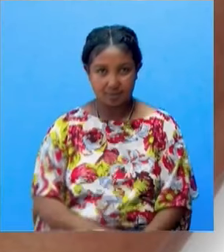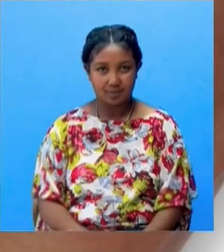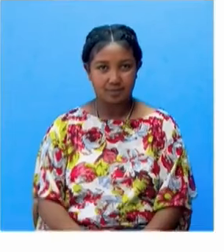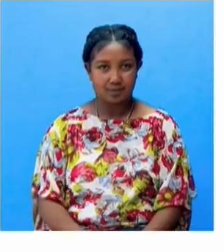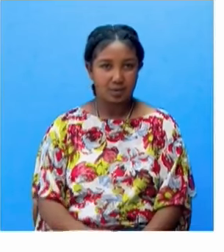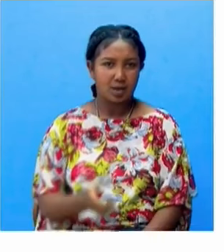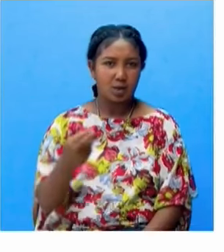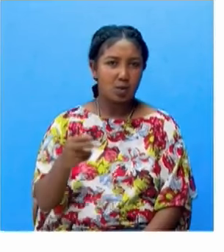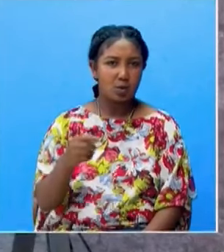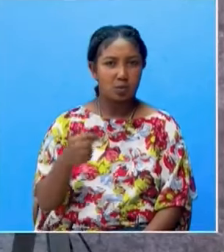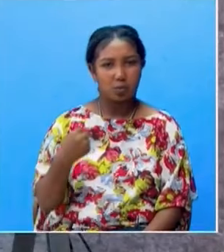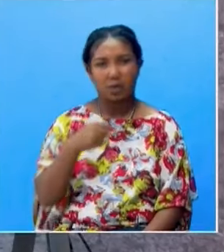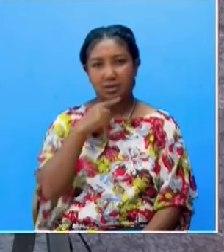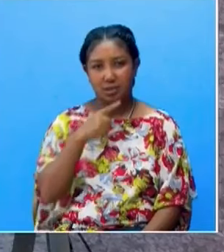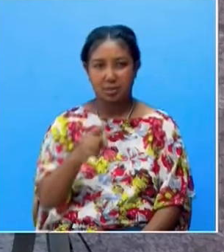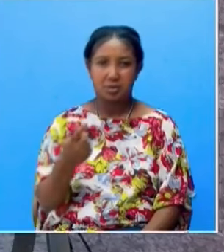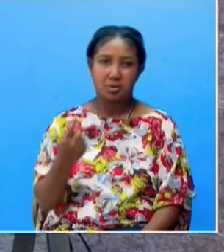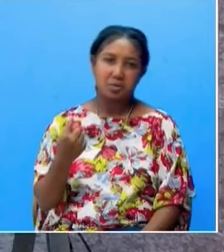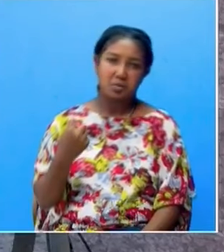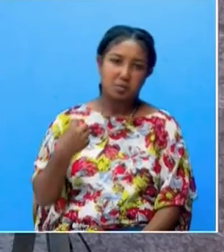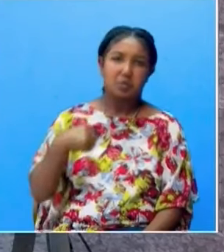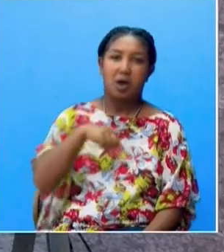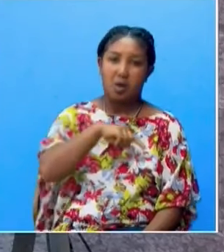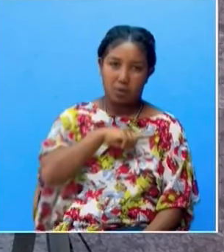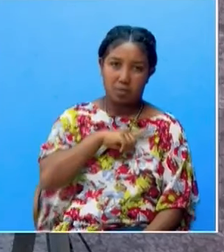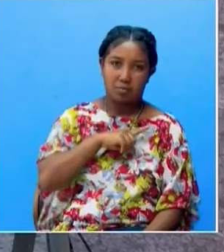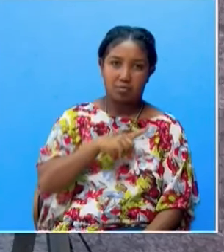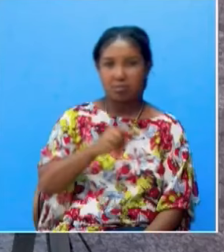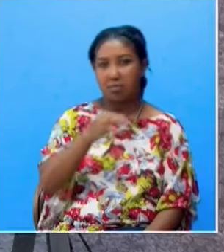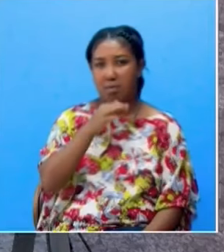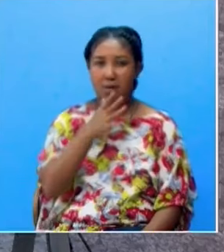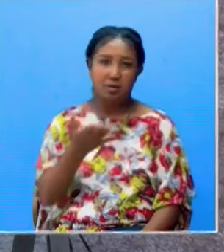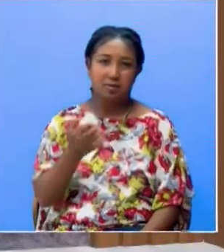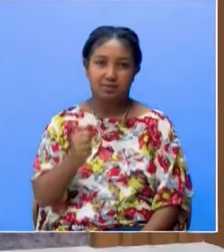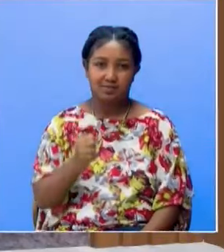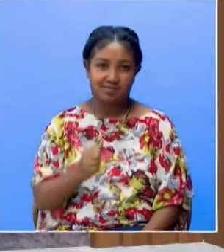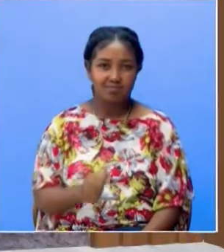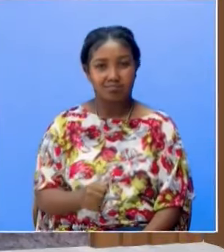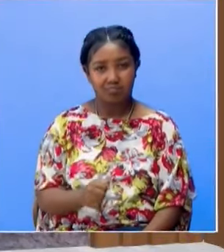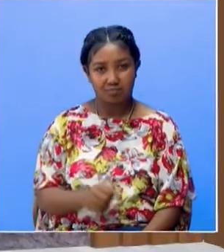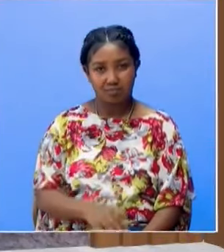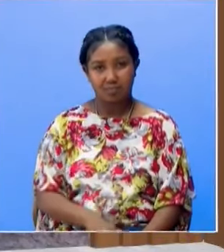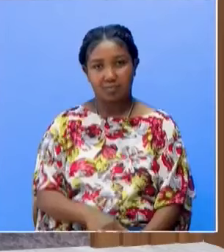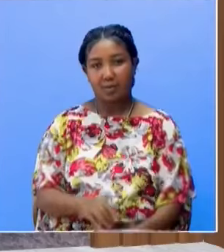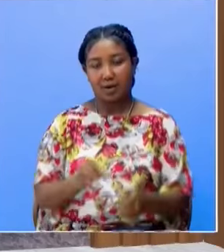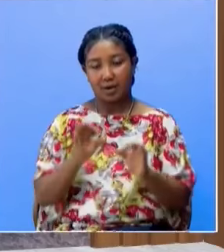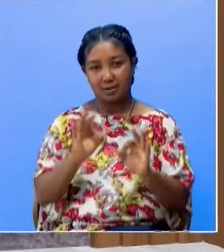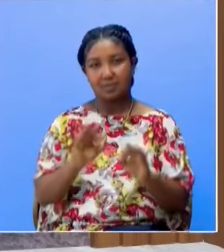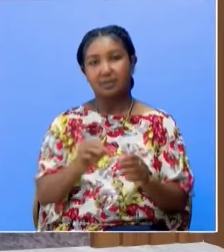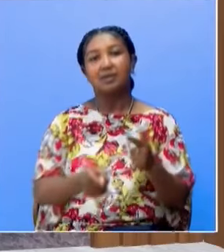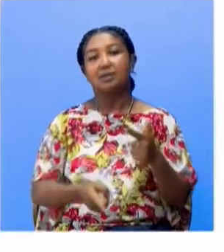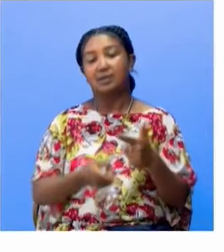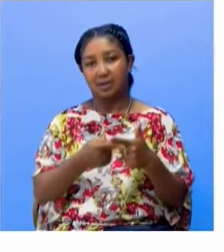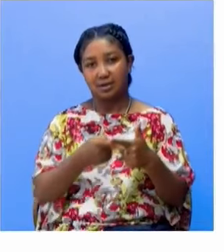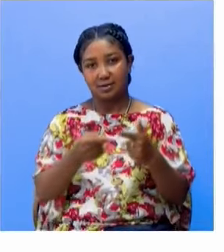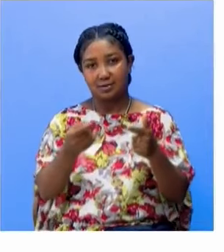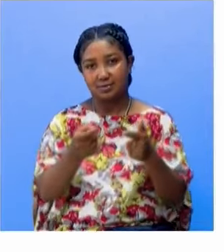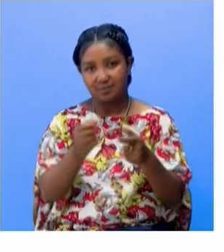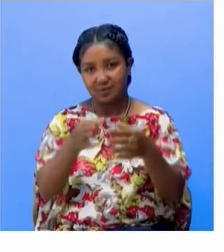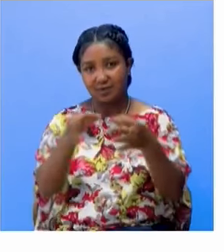Or we can say with my or with our mother. Is it clear? Nice. What about another?